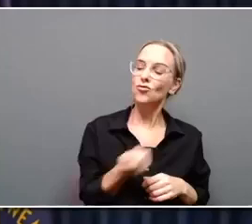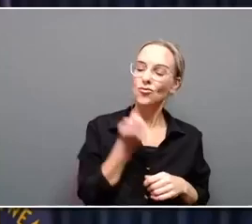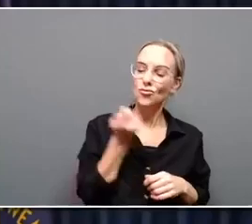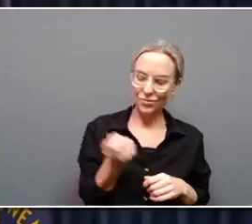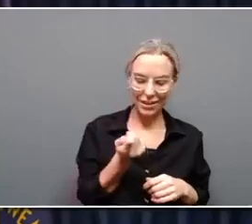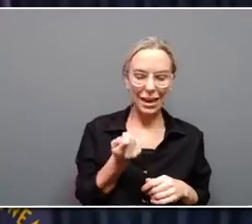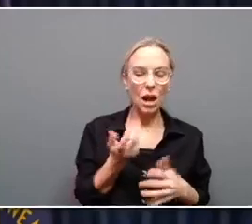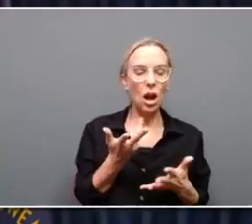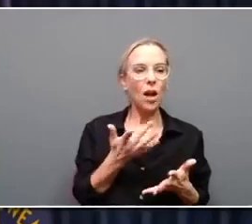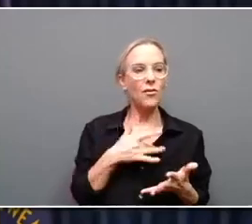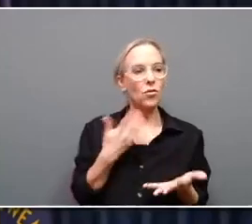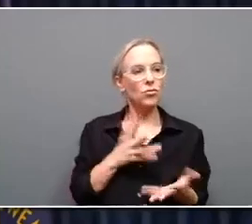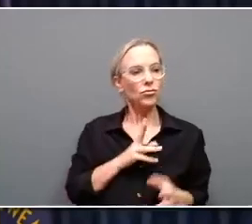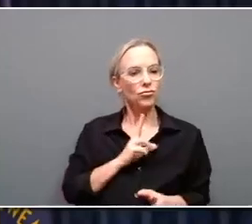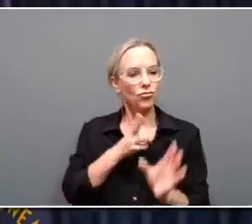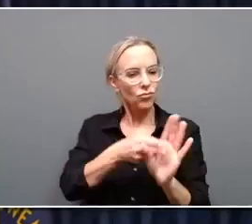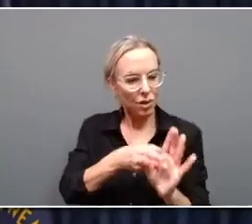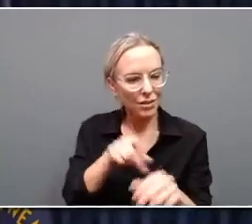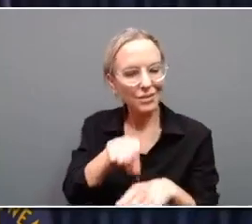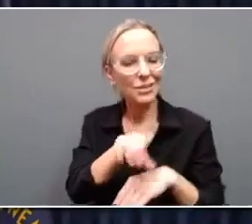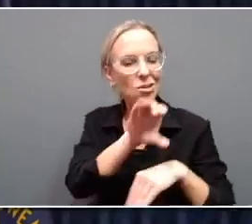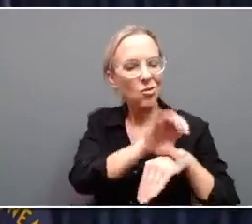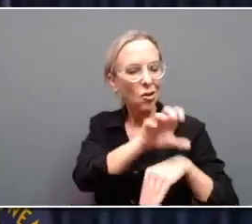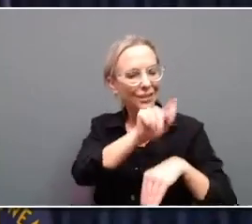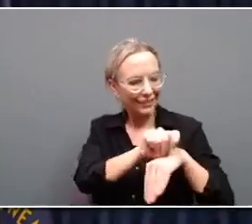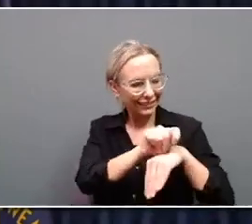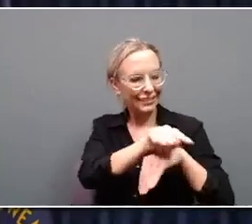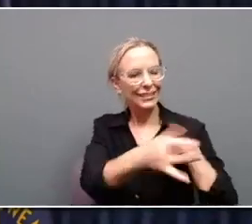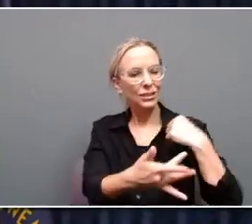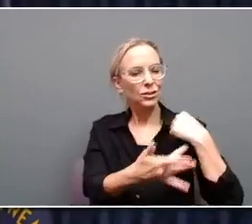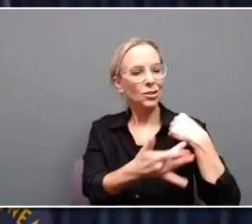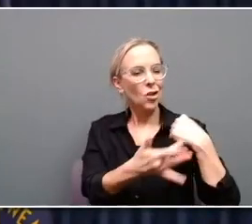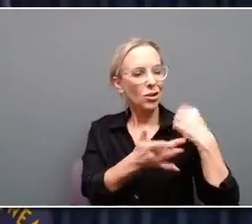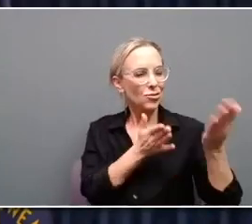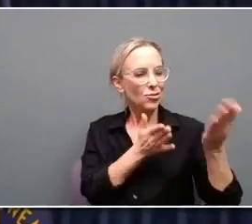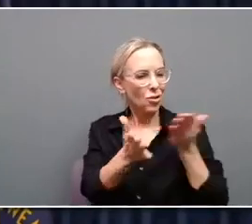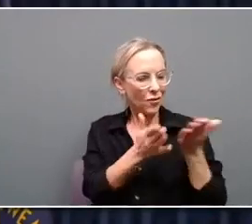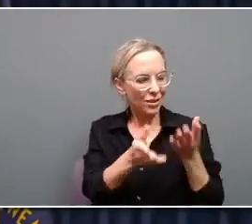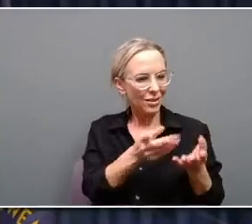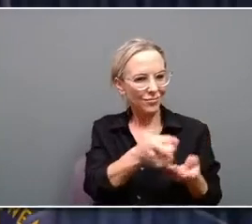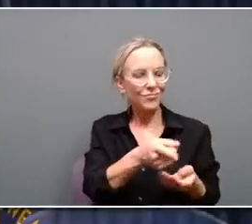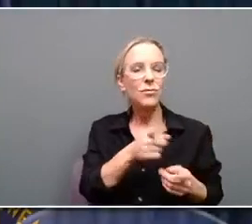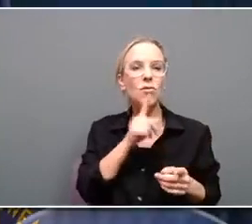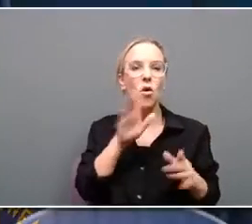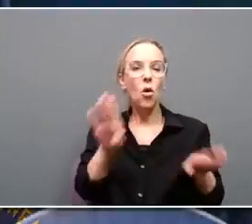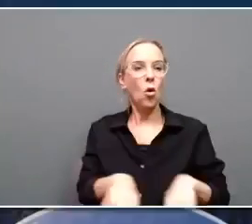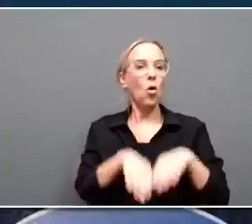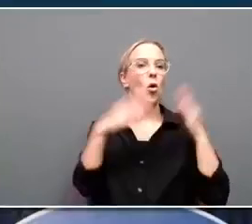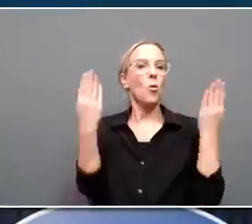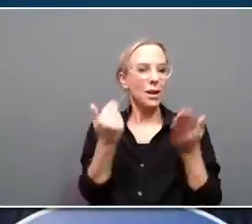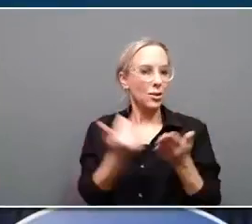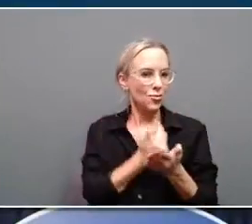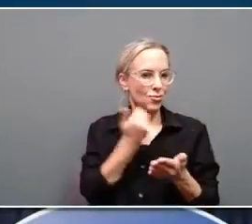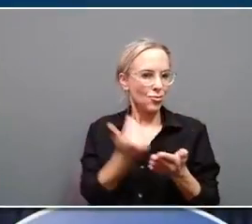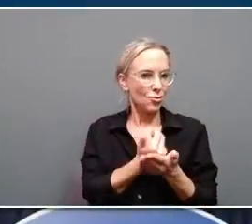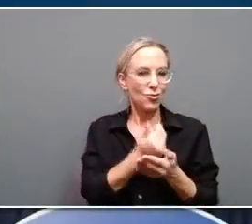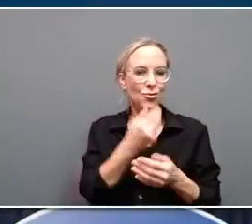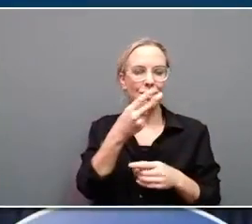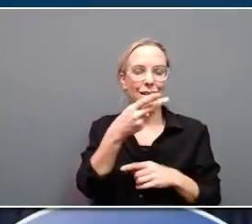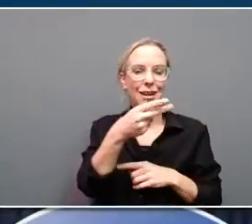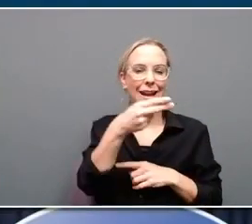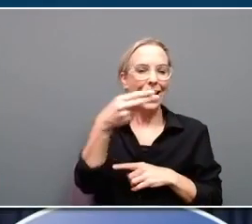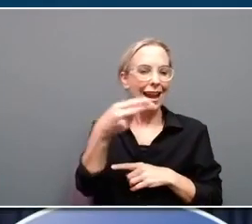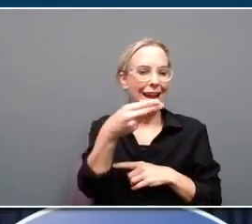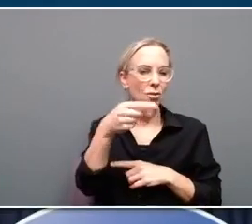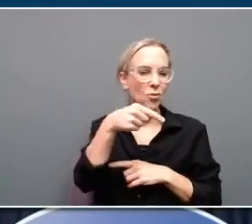Consulting, a provider of information and technology services, for the grand opening of its new Louisville headquarters. Vsoft